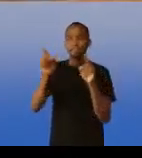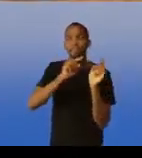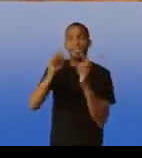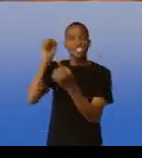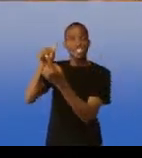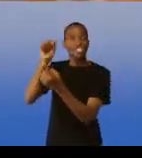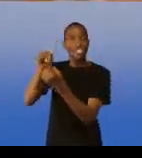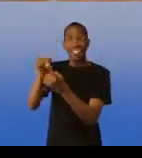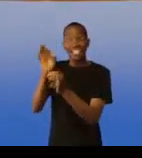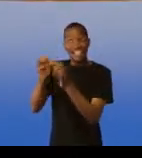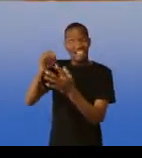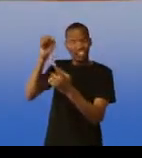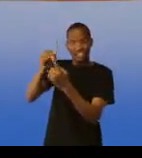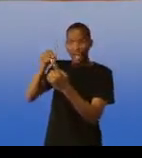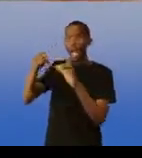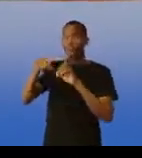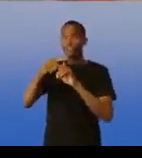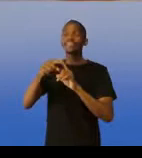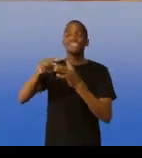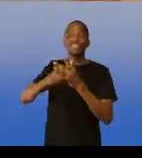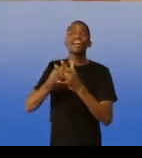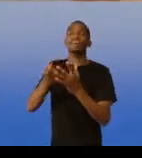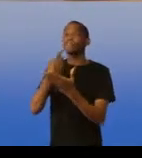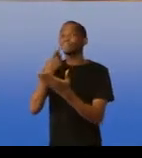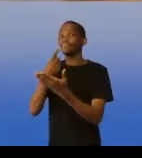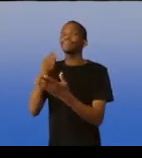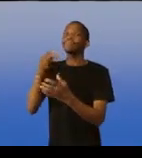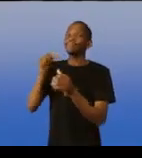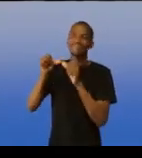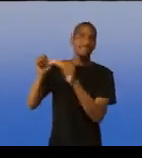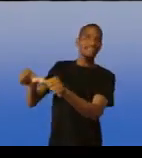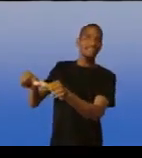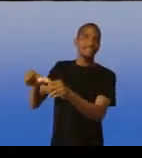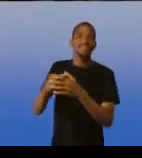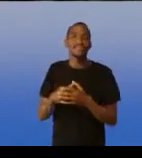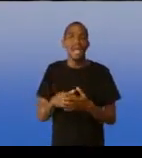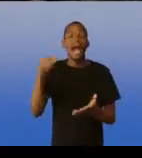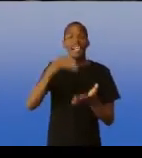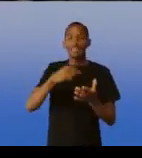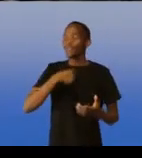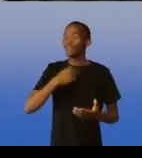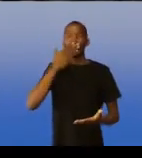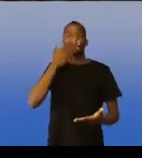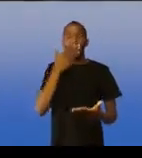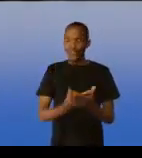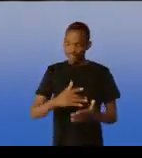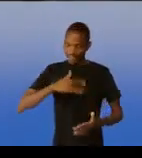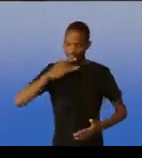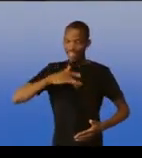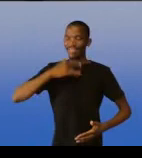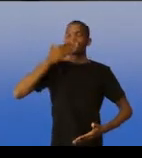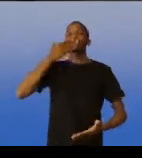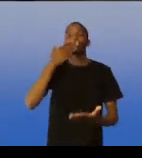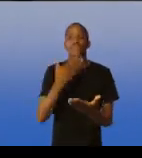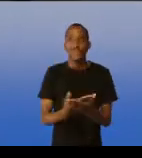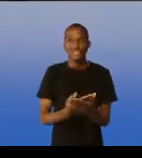positive, they know that they start the treatment there and there. I'm so good and I'm feeling good. I only see the